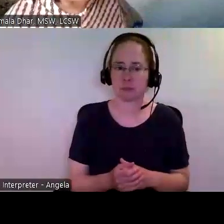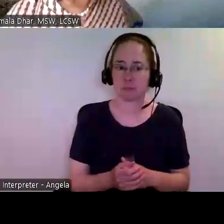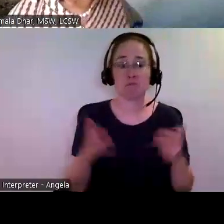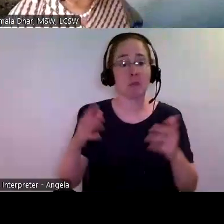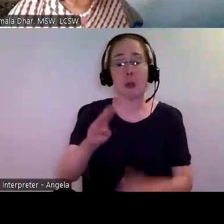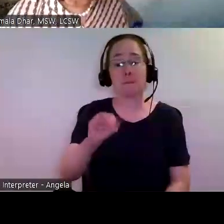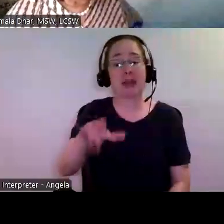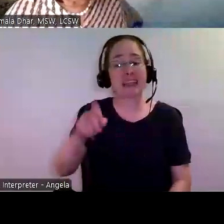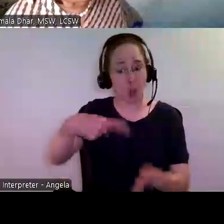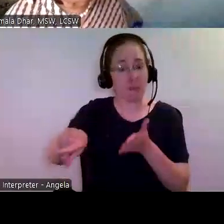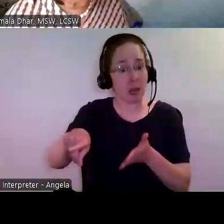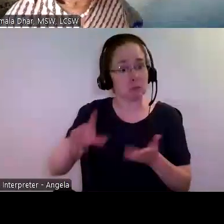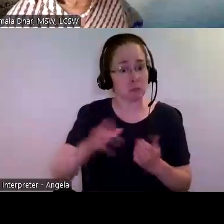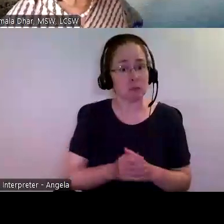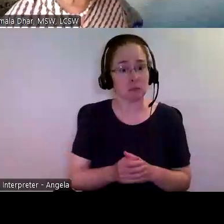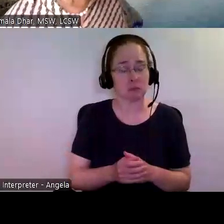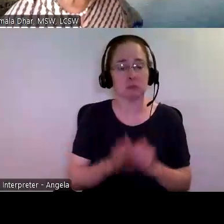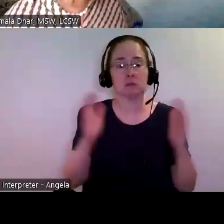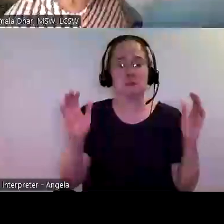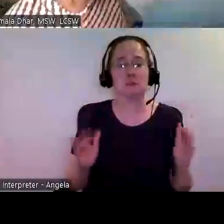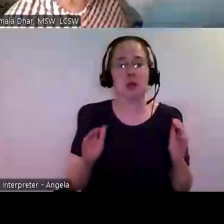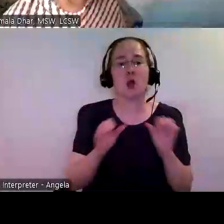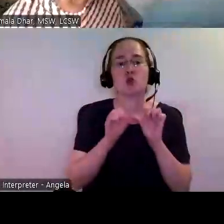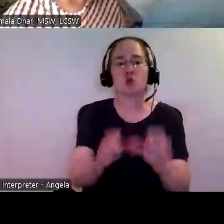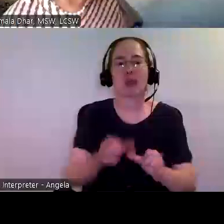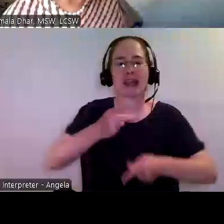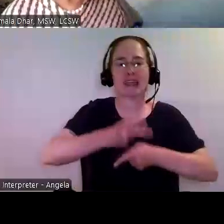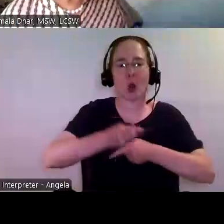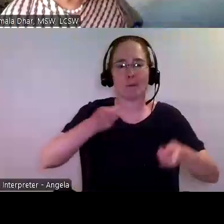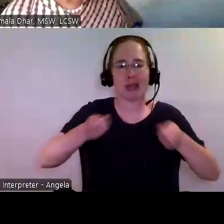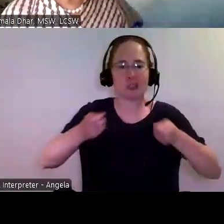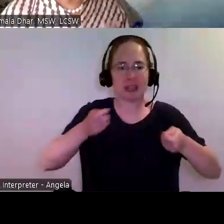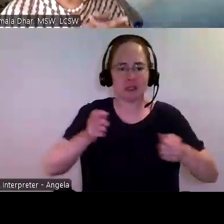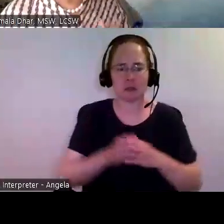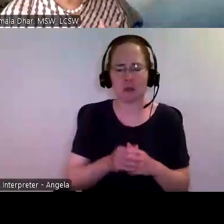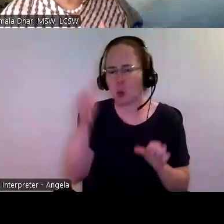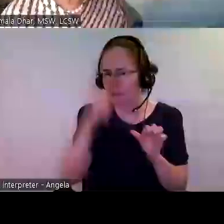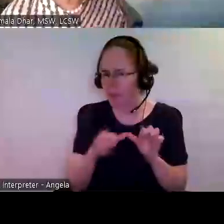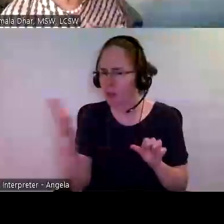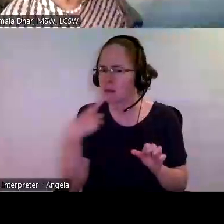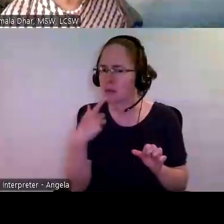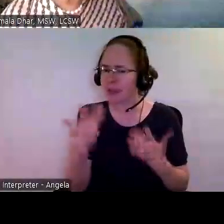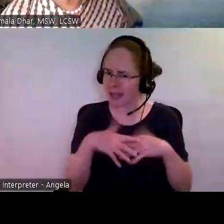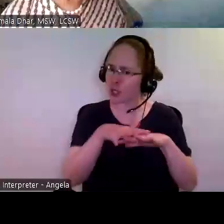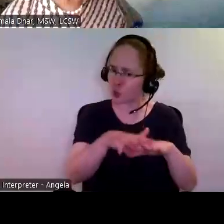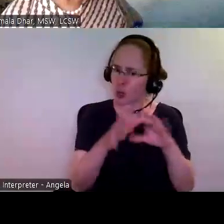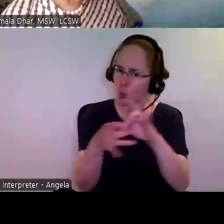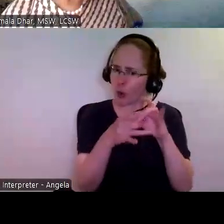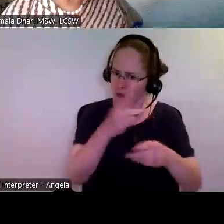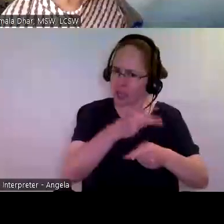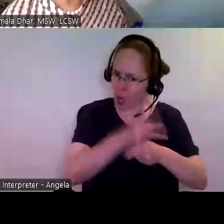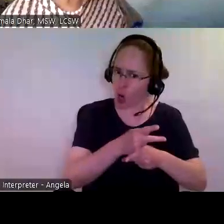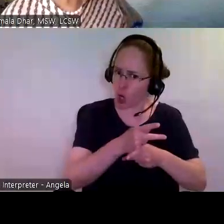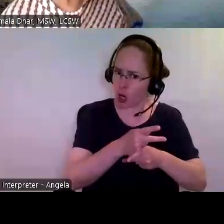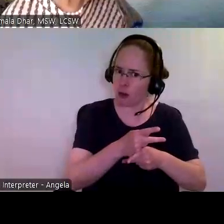by Medicare. The other one is chronic care management. Remember, I said integrated and coordinated care is one